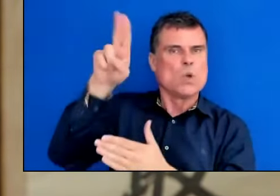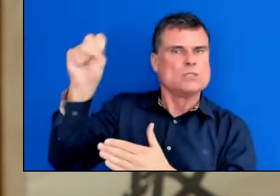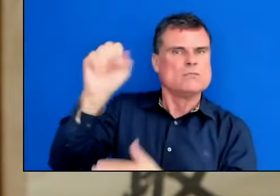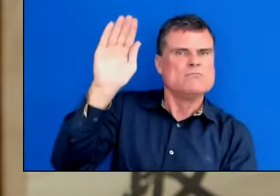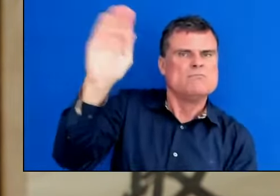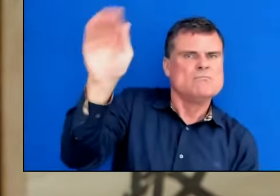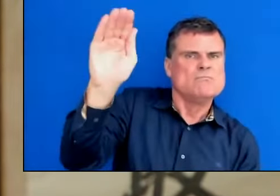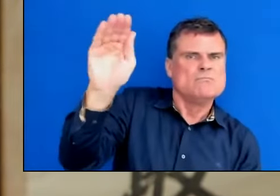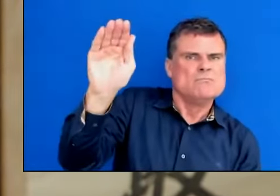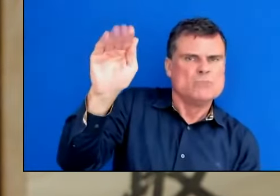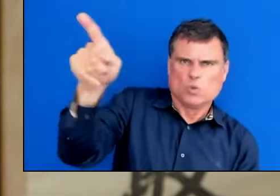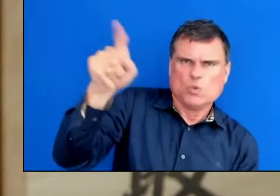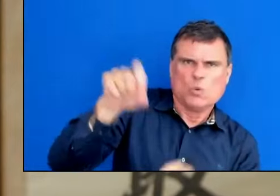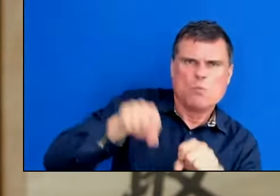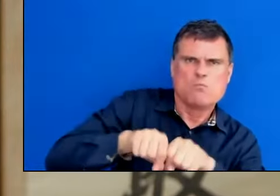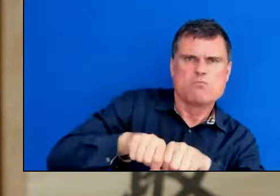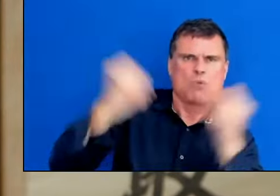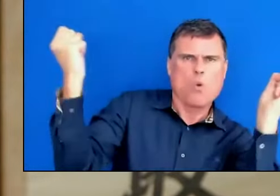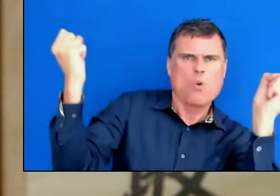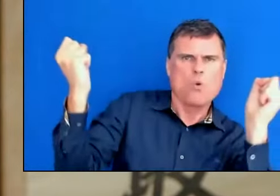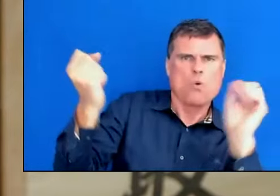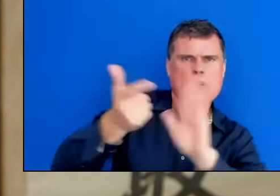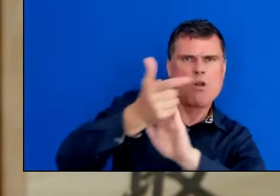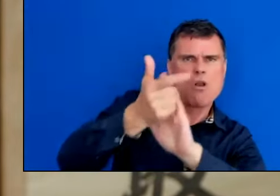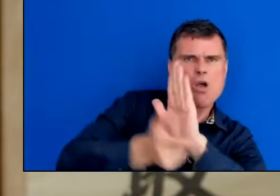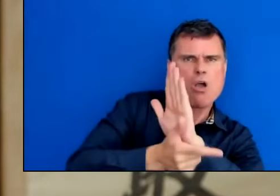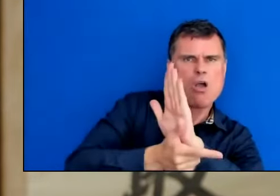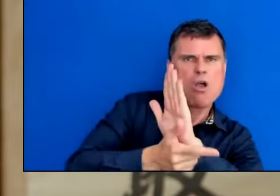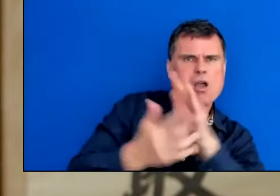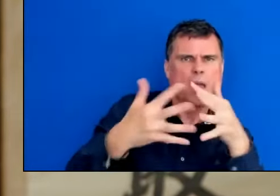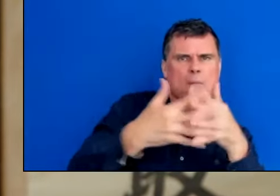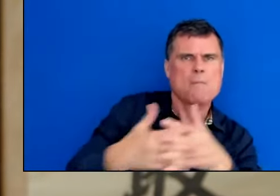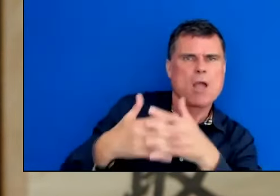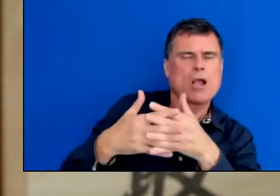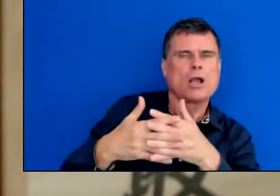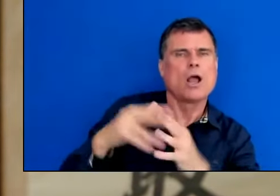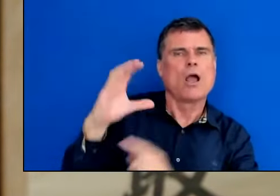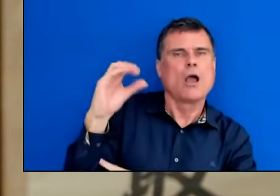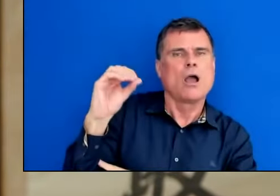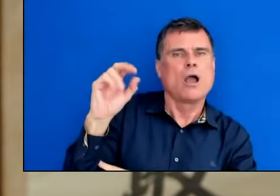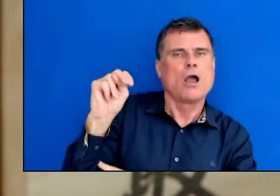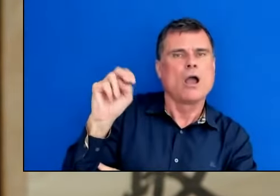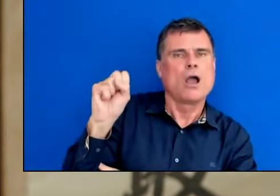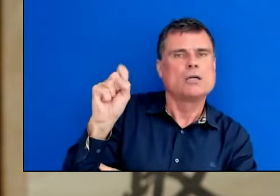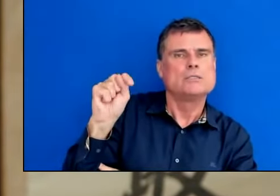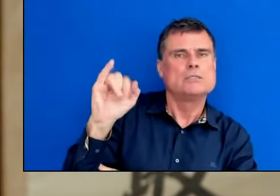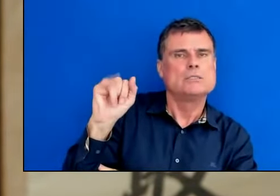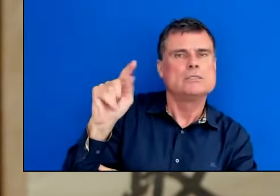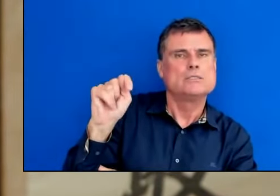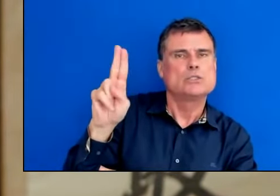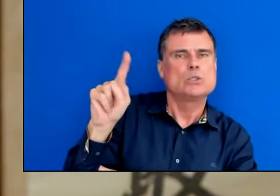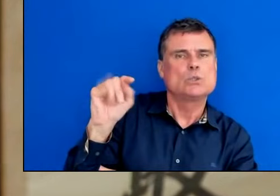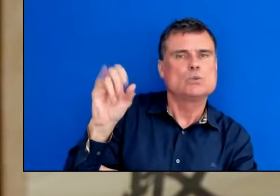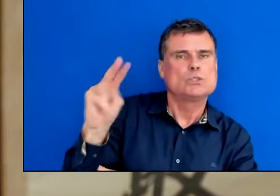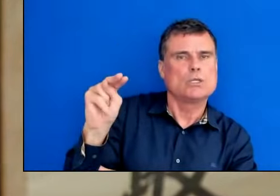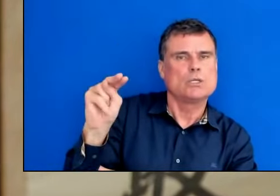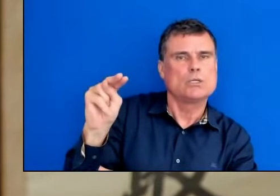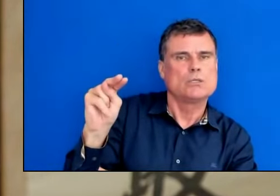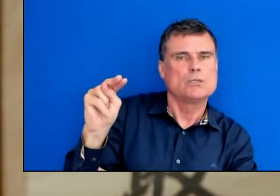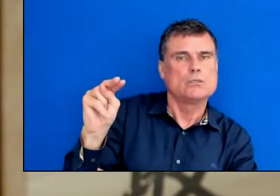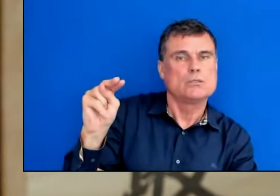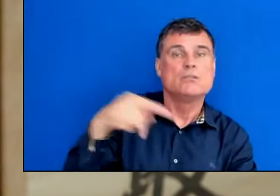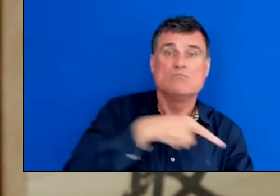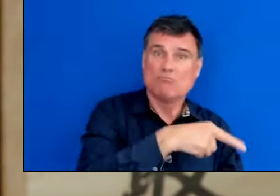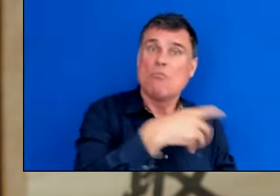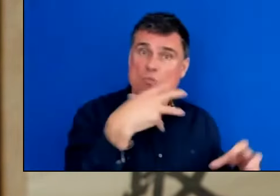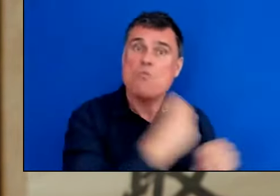that they have violated the American Constitution. And the Japanese Americans won in